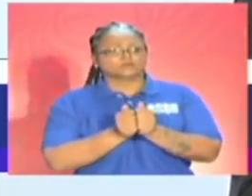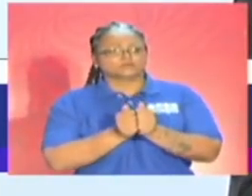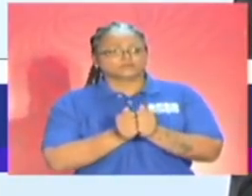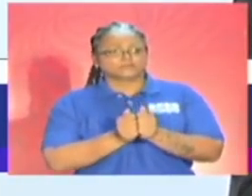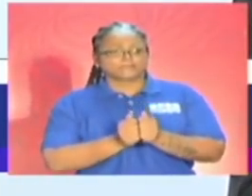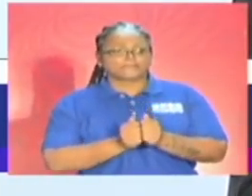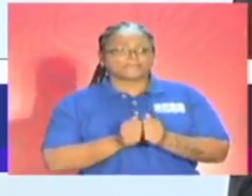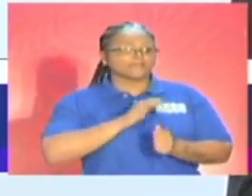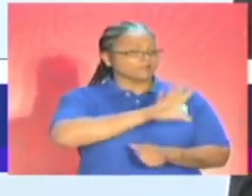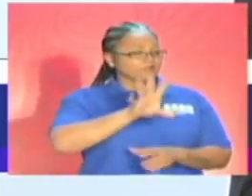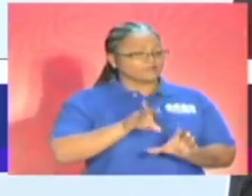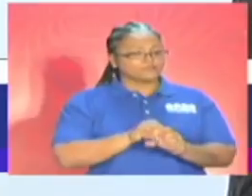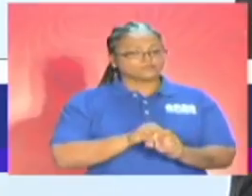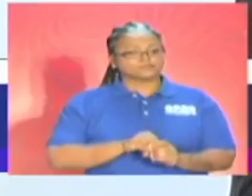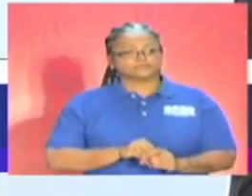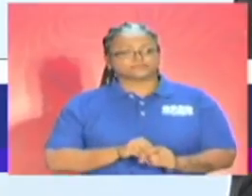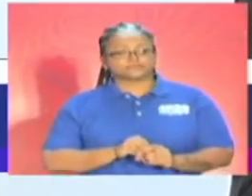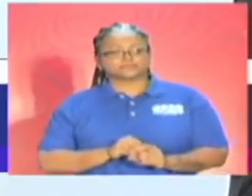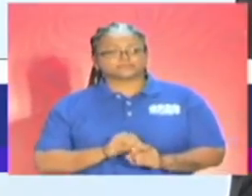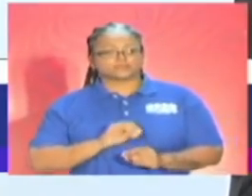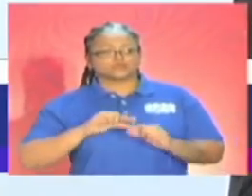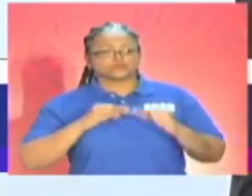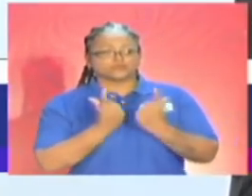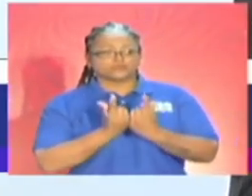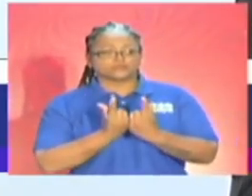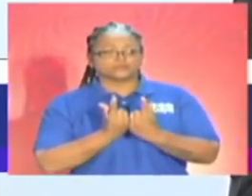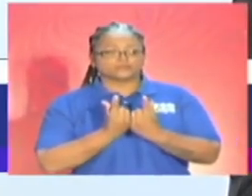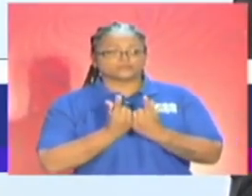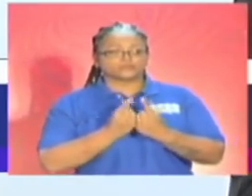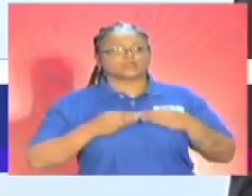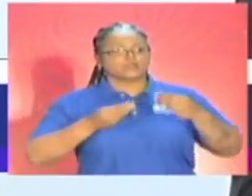we got the first tranche of Johnson & Johnson last week.